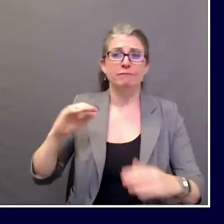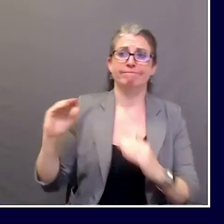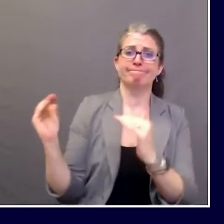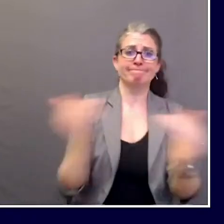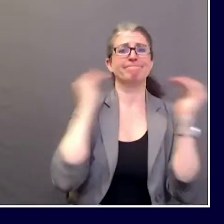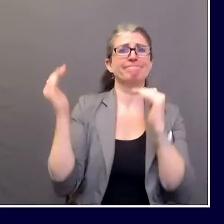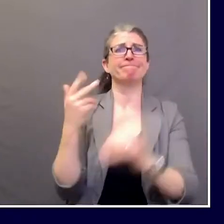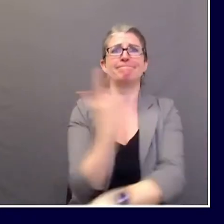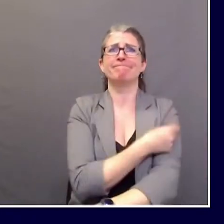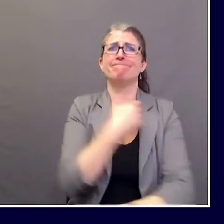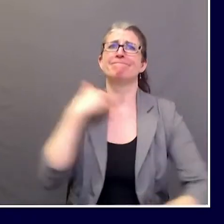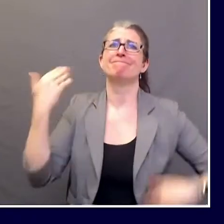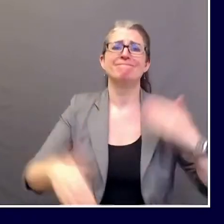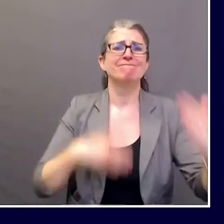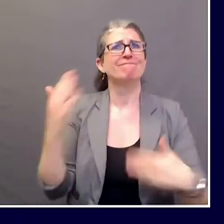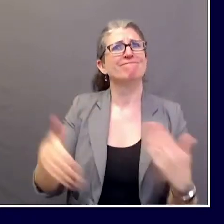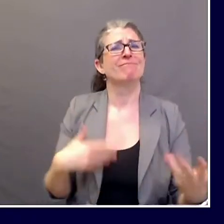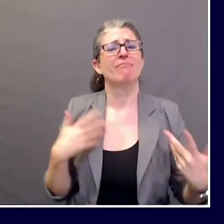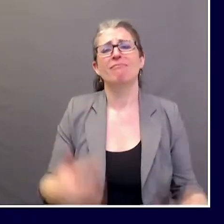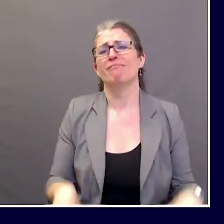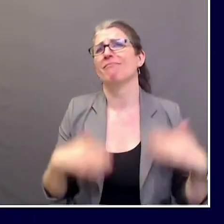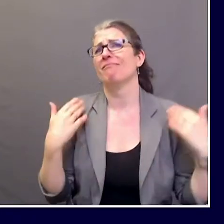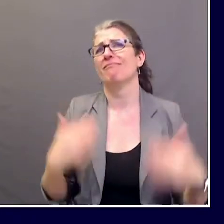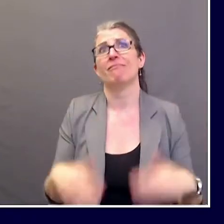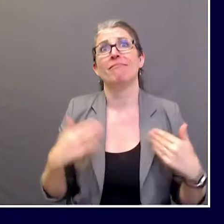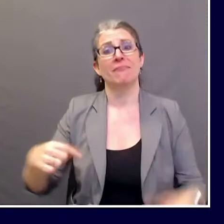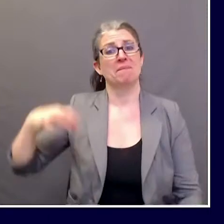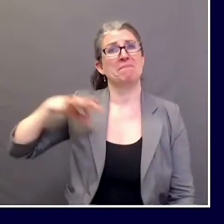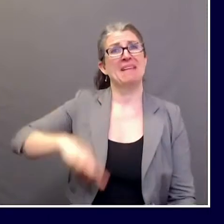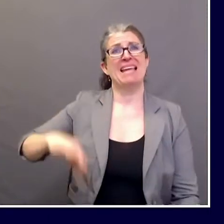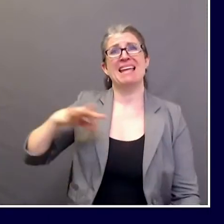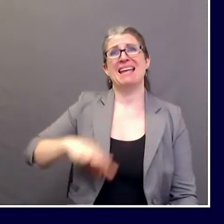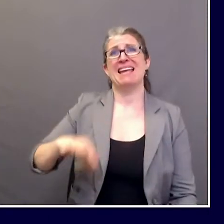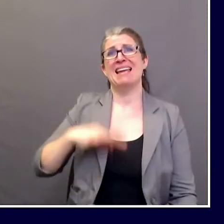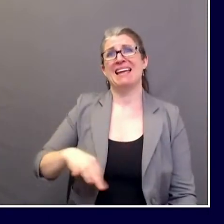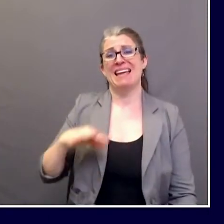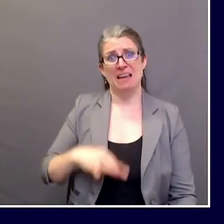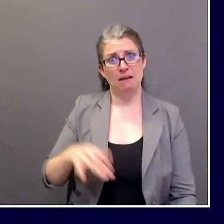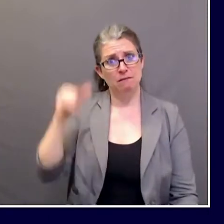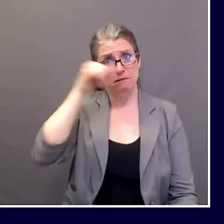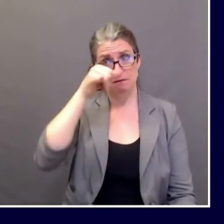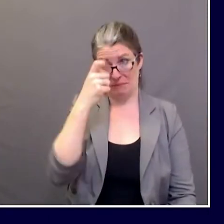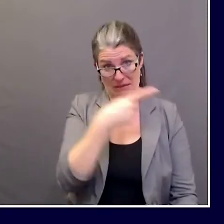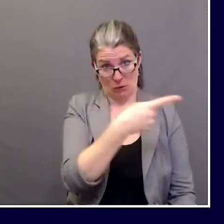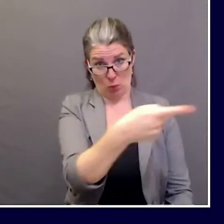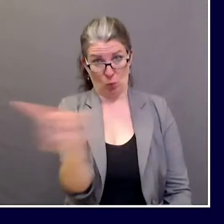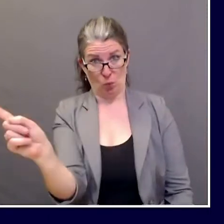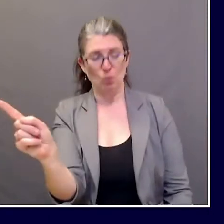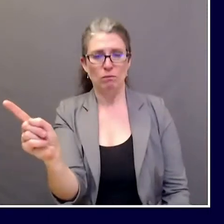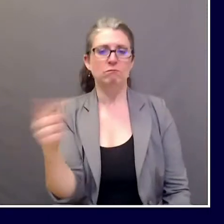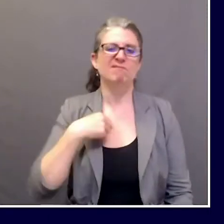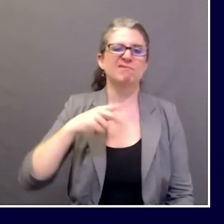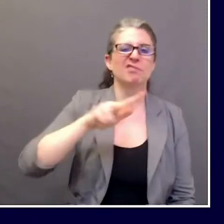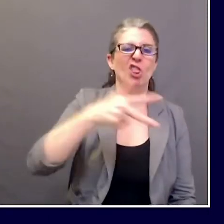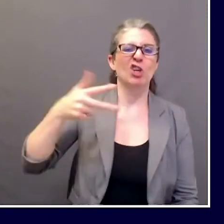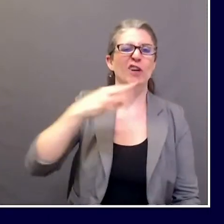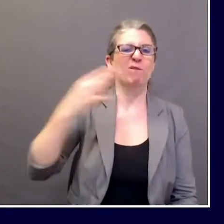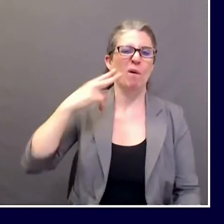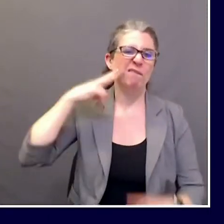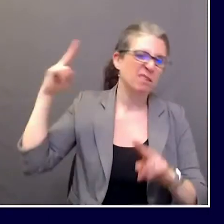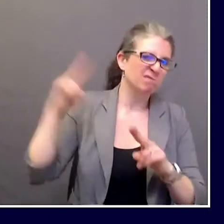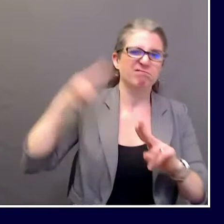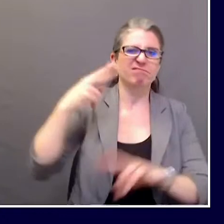fourth positions in terms of the number of first doses as a percentage of our residents and and final doses that are in people's